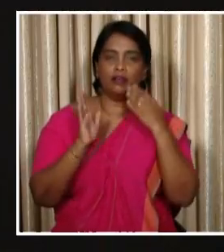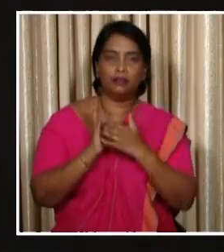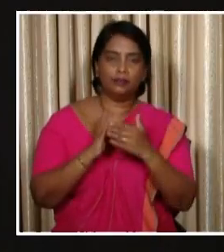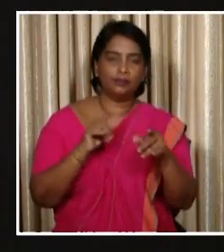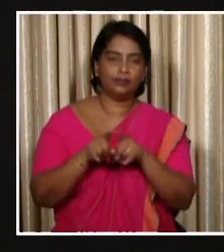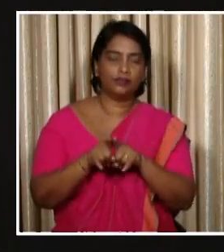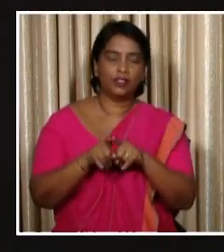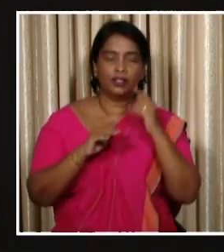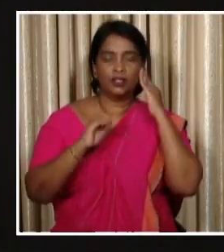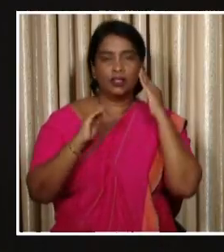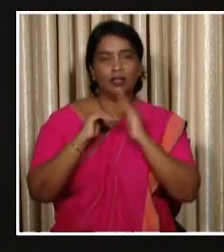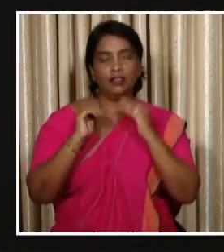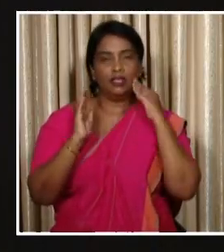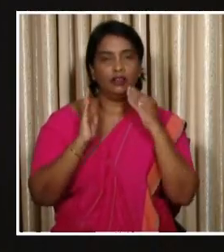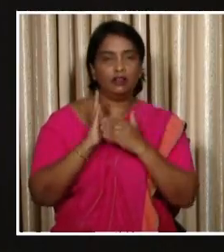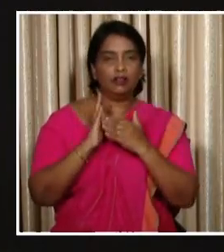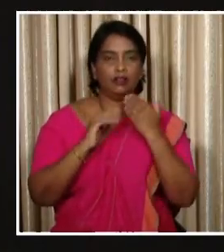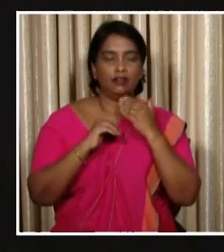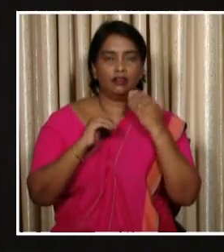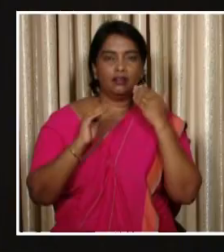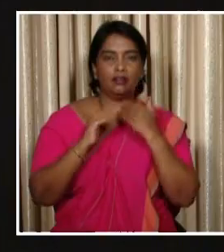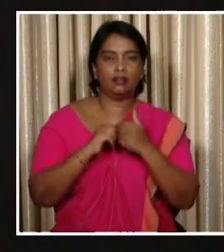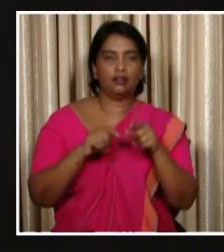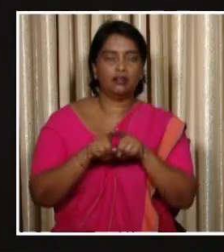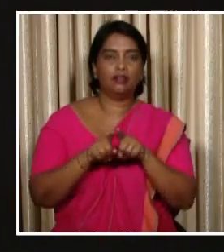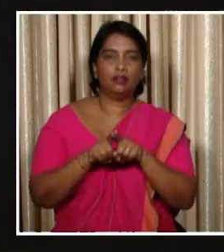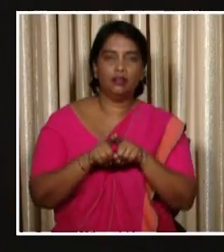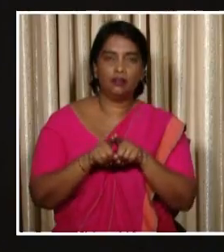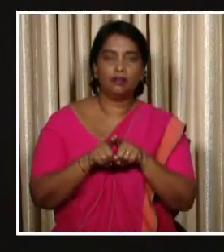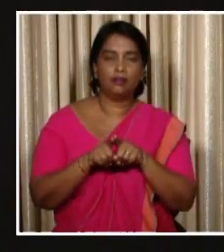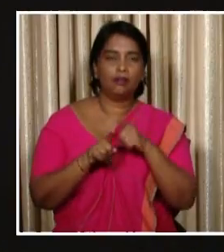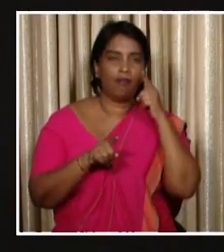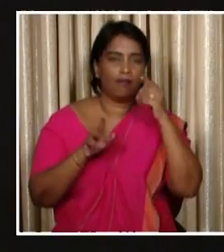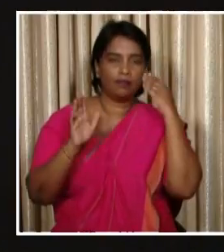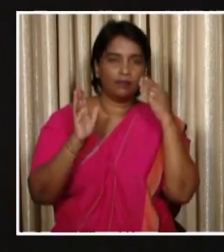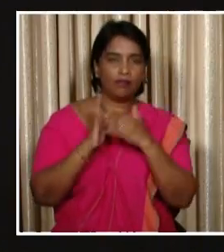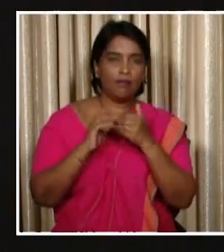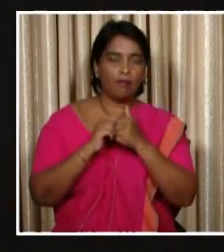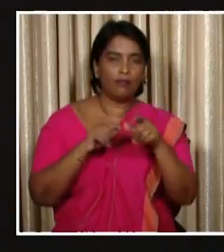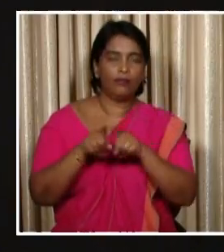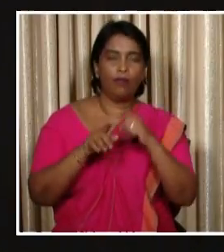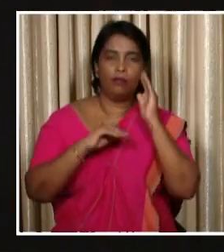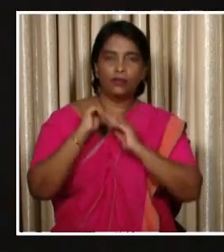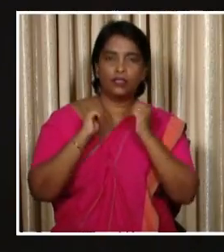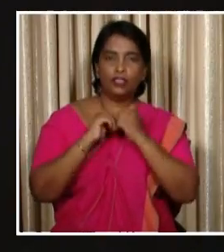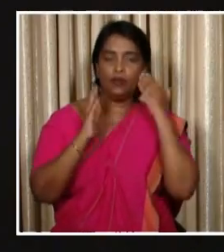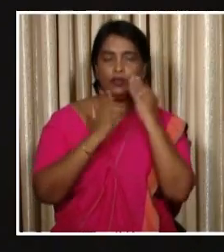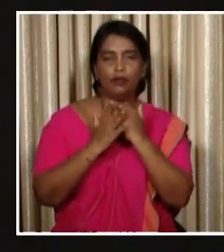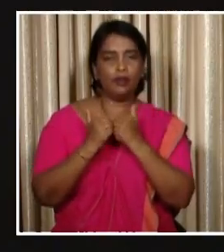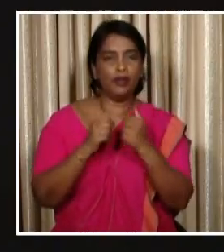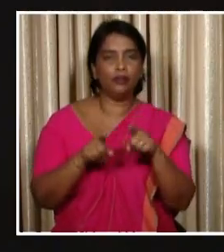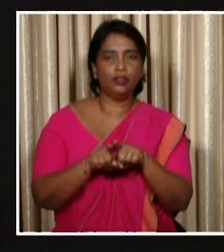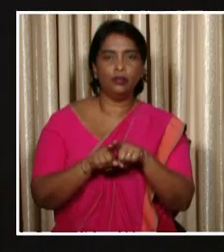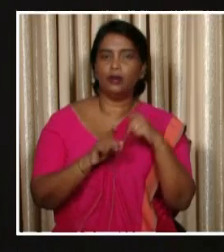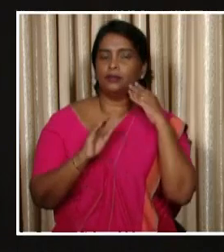engaged with the politicians from the northern province to understand their views of what would be the best approach to develop